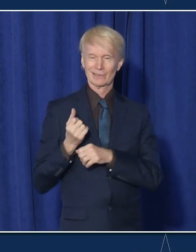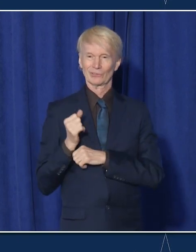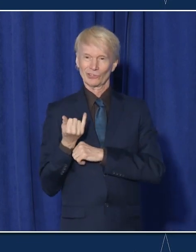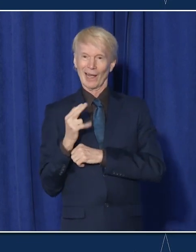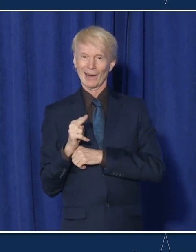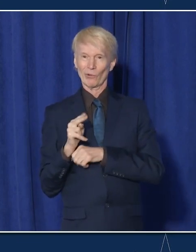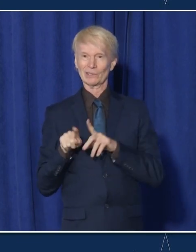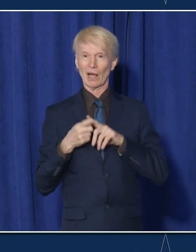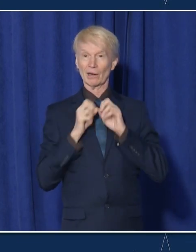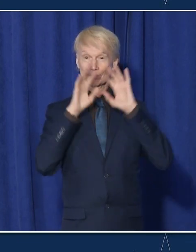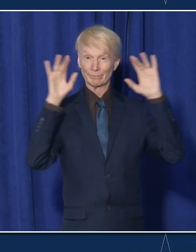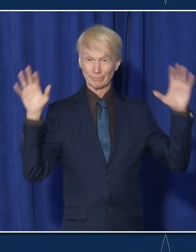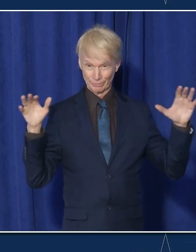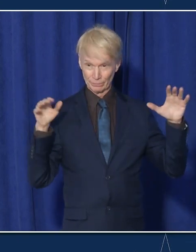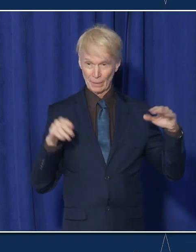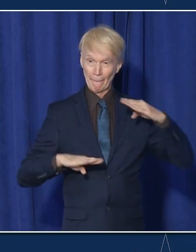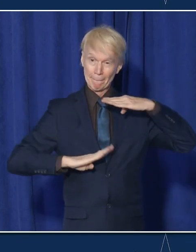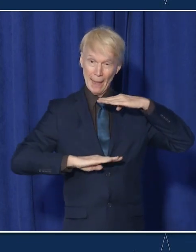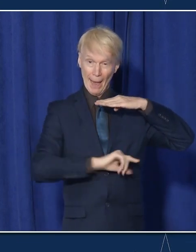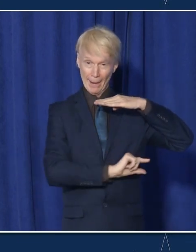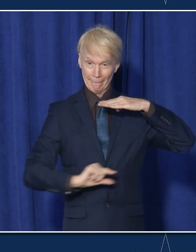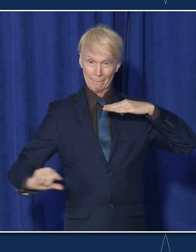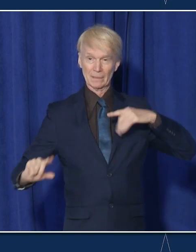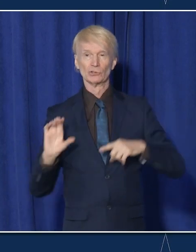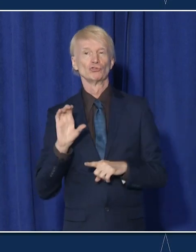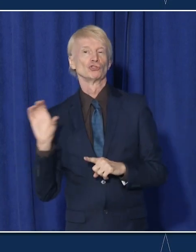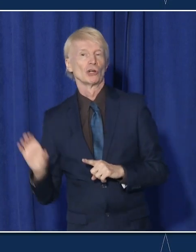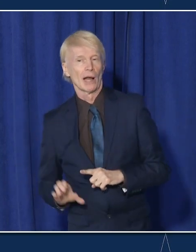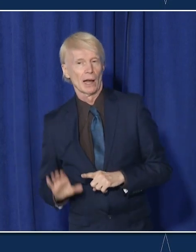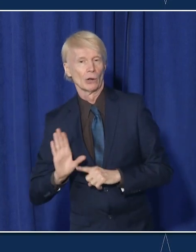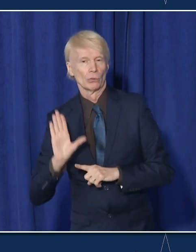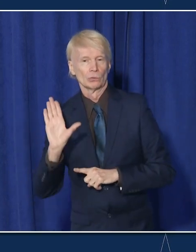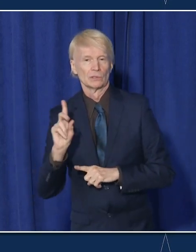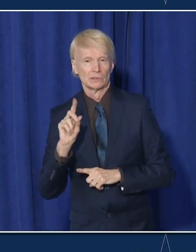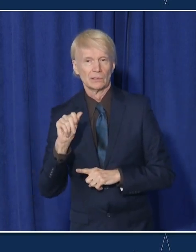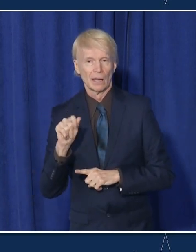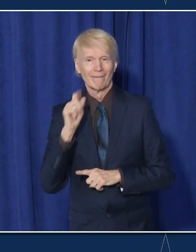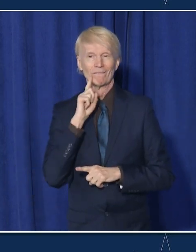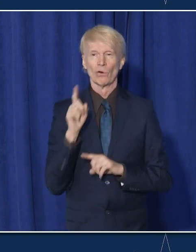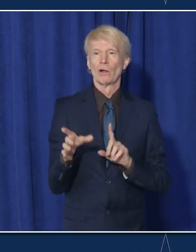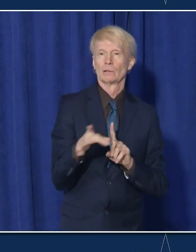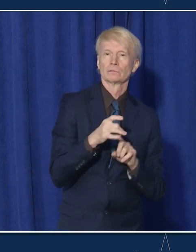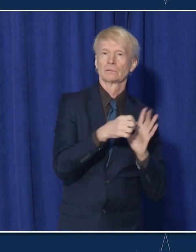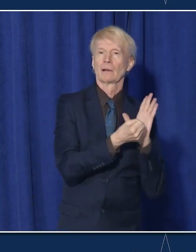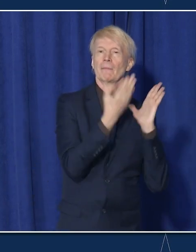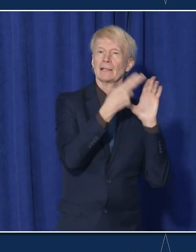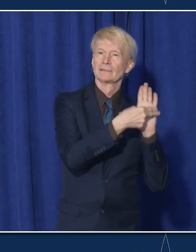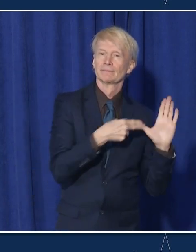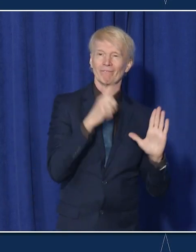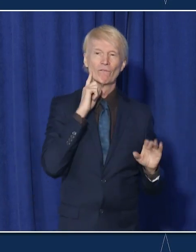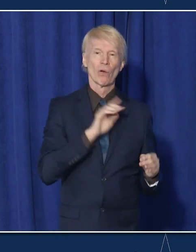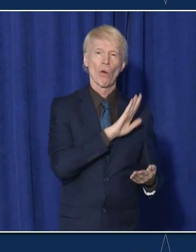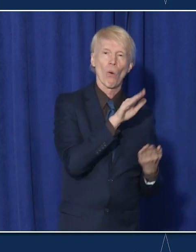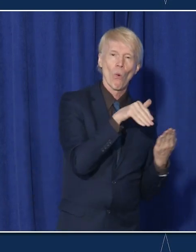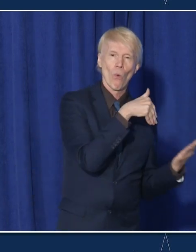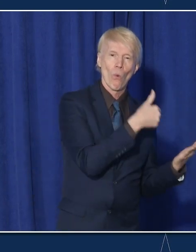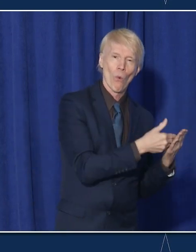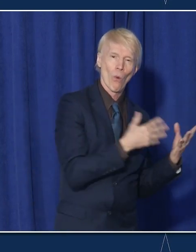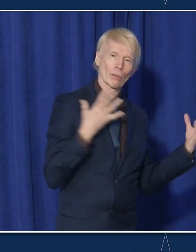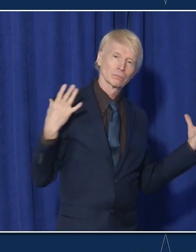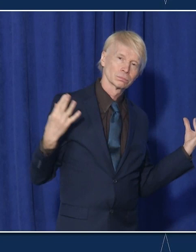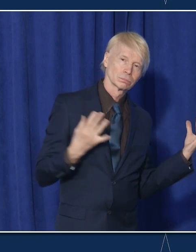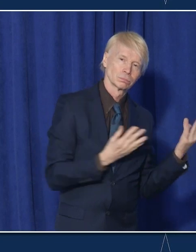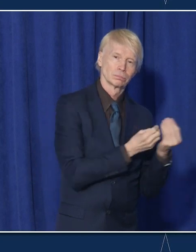bottom graph there, that is showing Chicago data for COVID diagnoses for the whole epidemic. And so if you